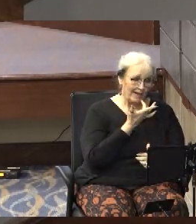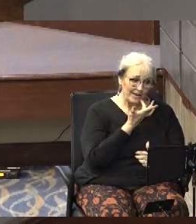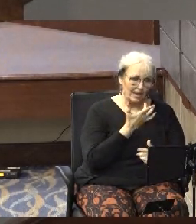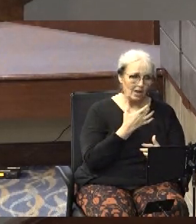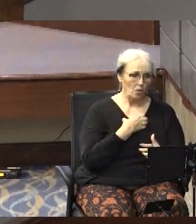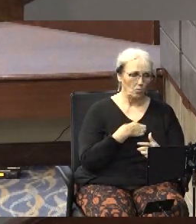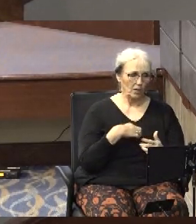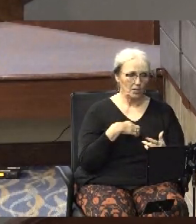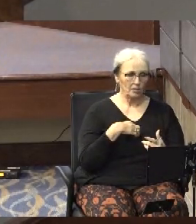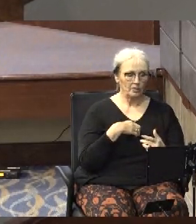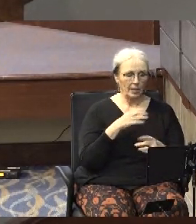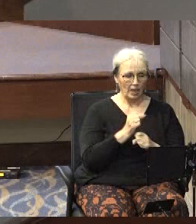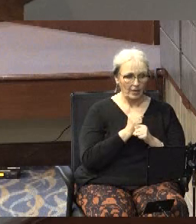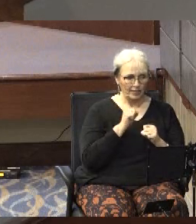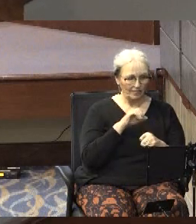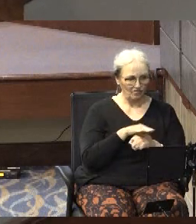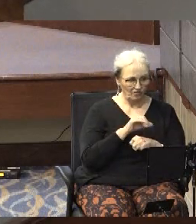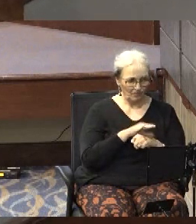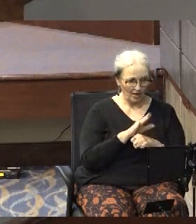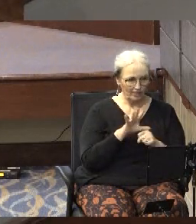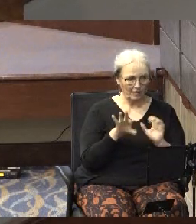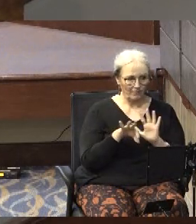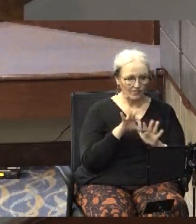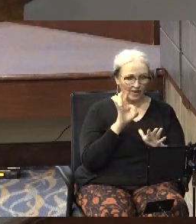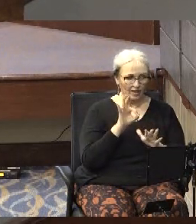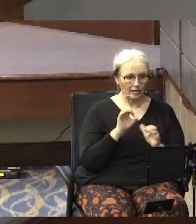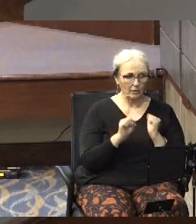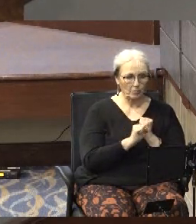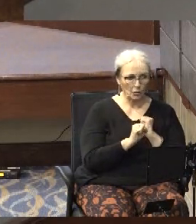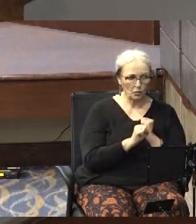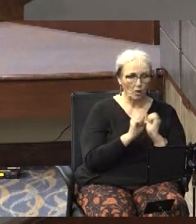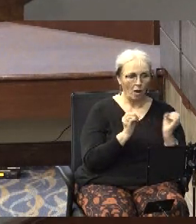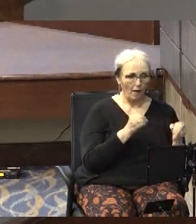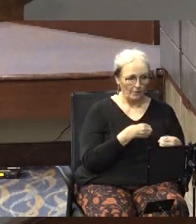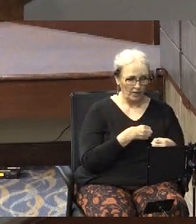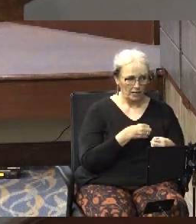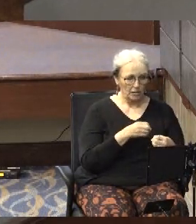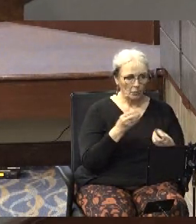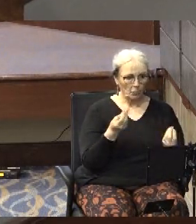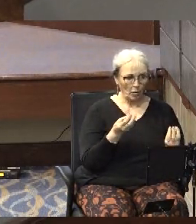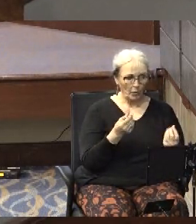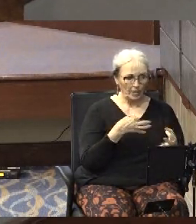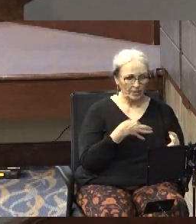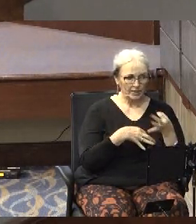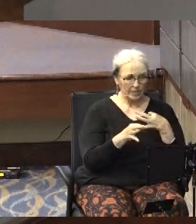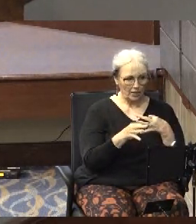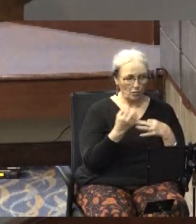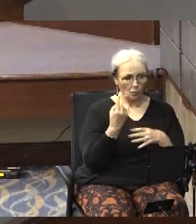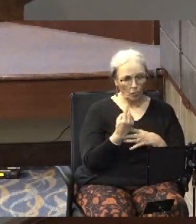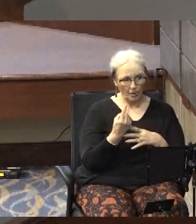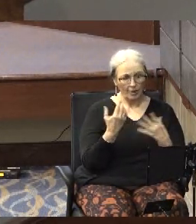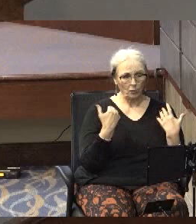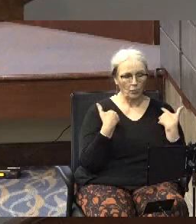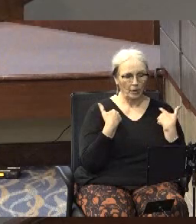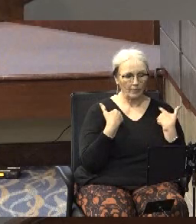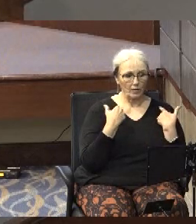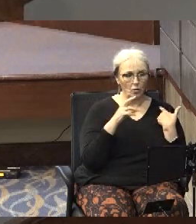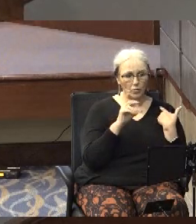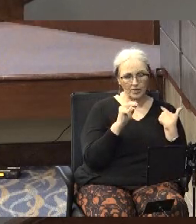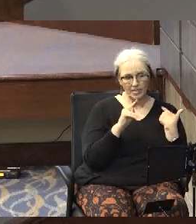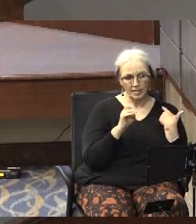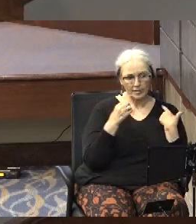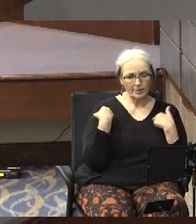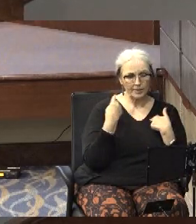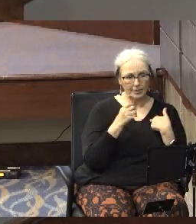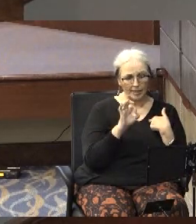had gotten the advice to find a commercial office property instead of a property that had been a residence since 1914